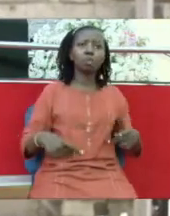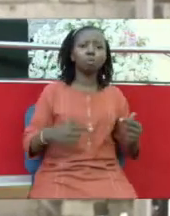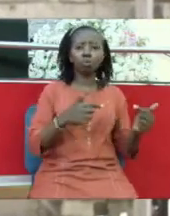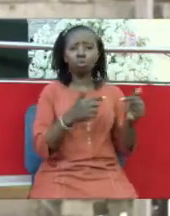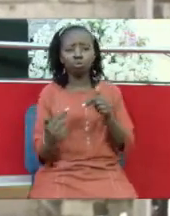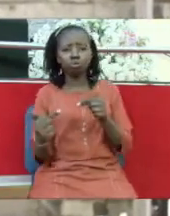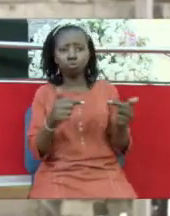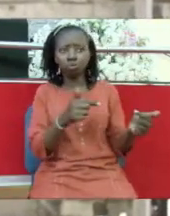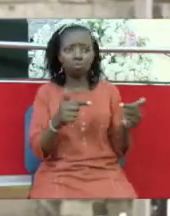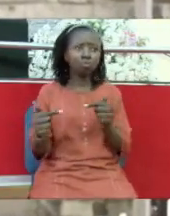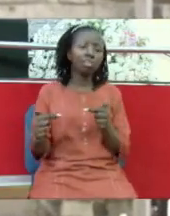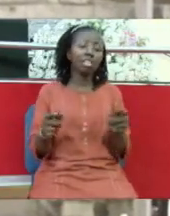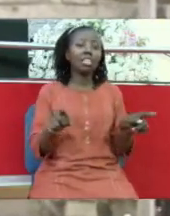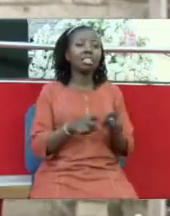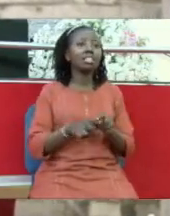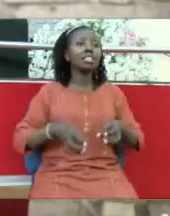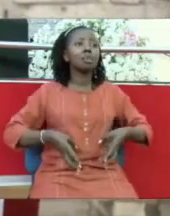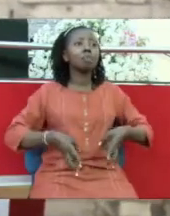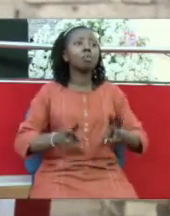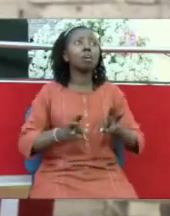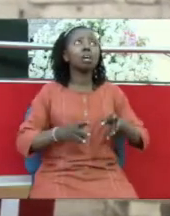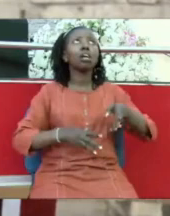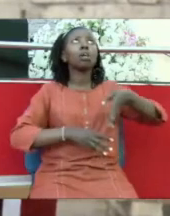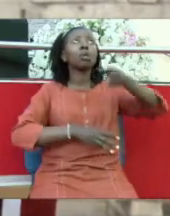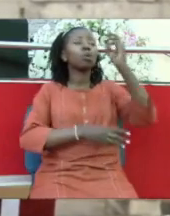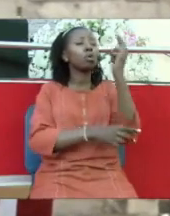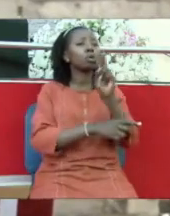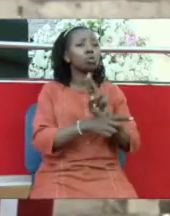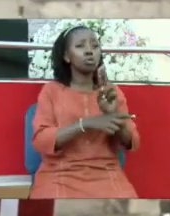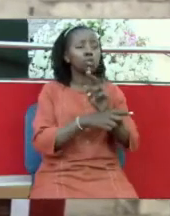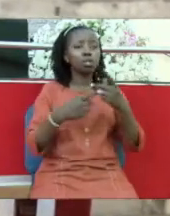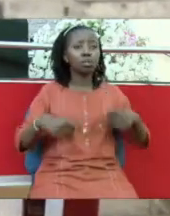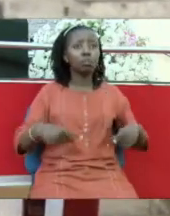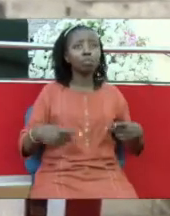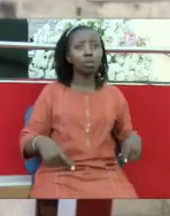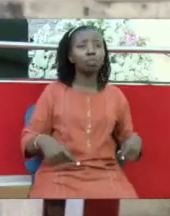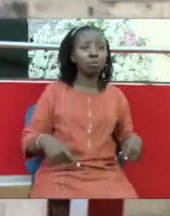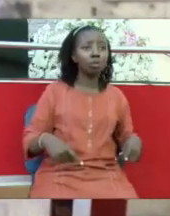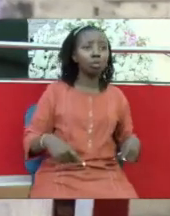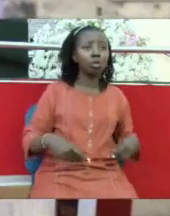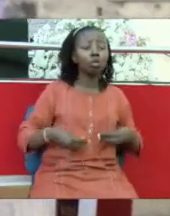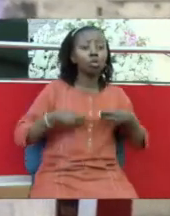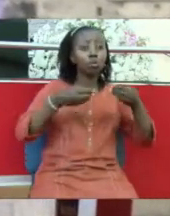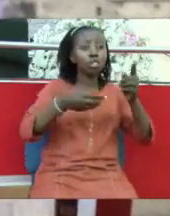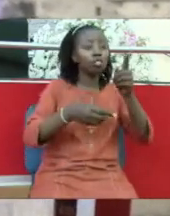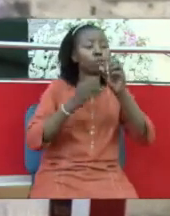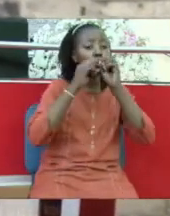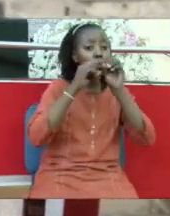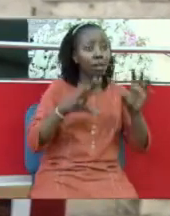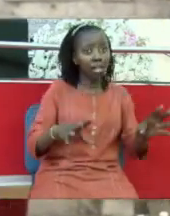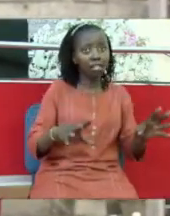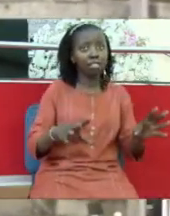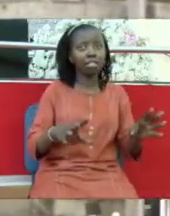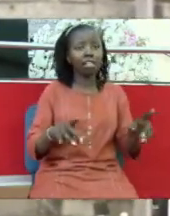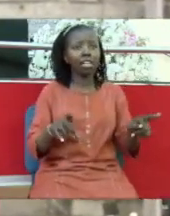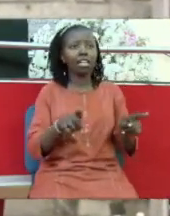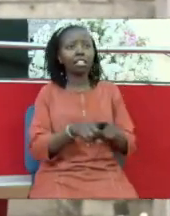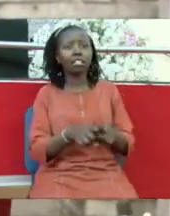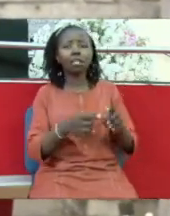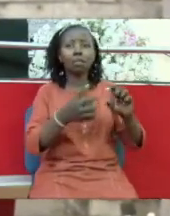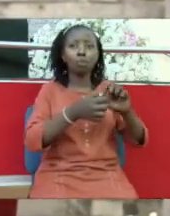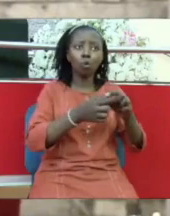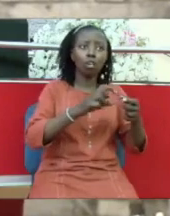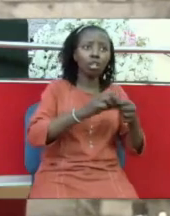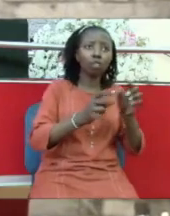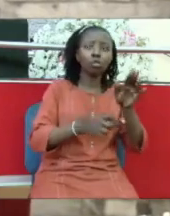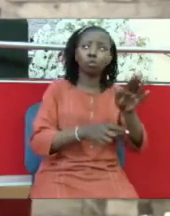zinatumia just watu the same kinyamu. Way God uses people jinsi ambavyo Mungu naye hutumia to watu. Bring blessings to you, ili to be destiny connectors. Ili